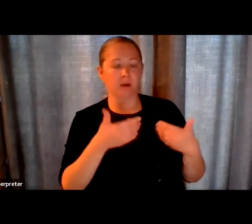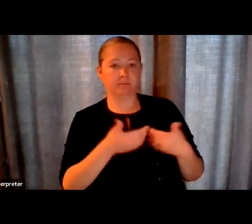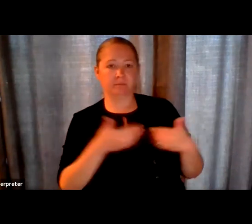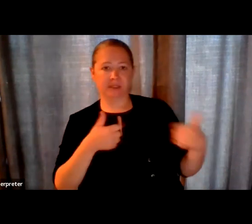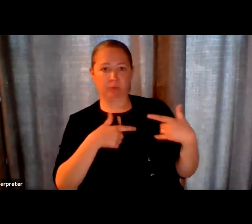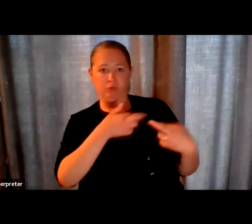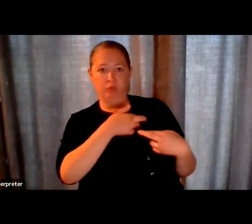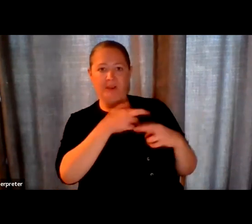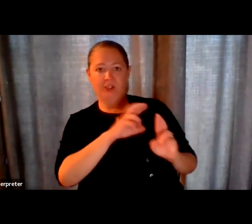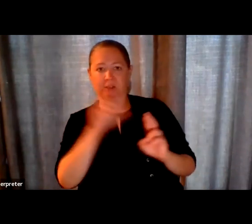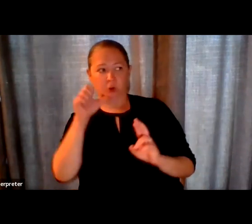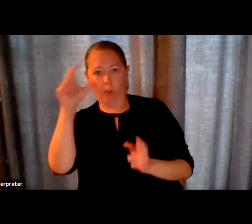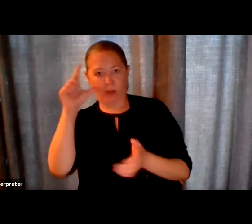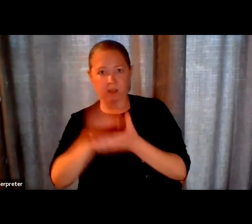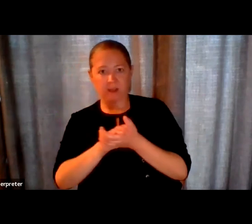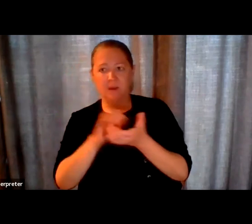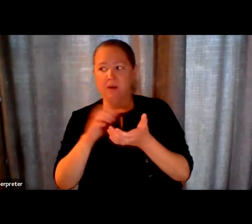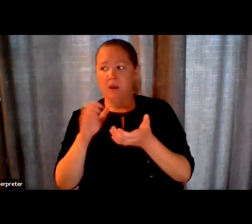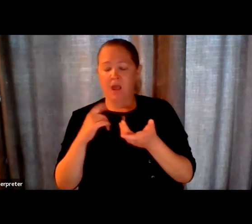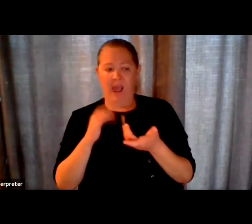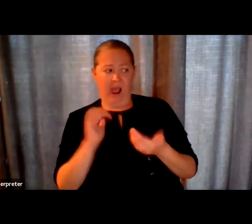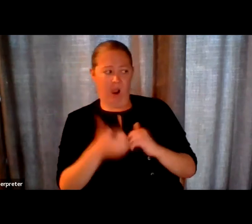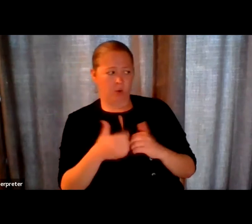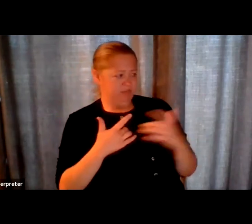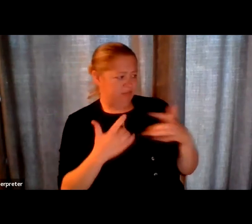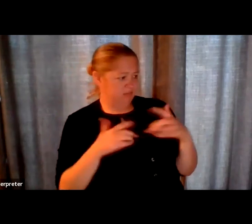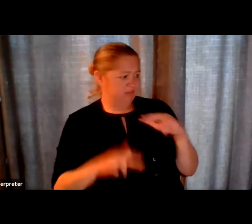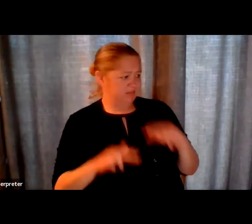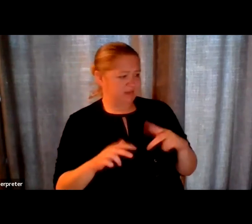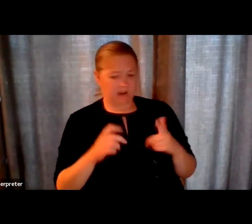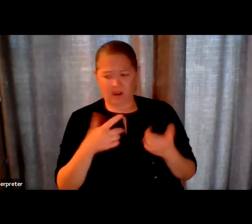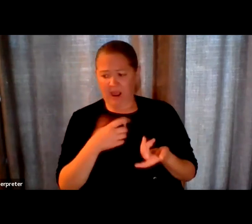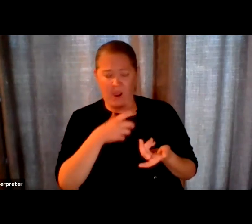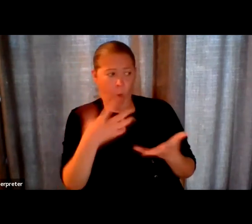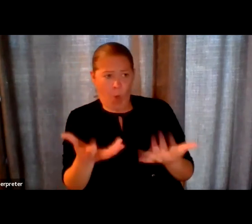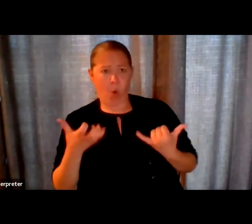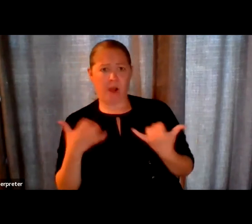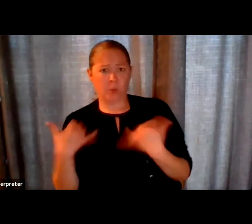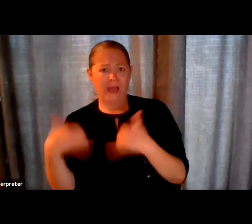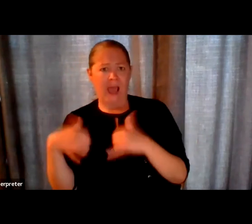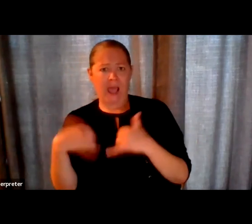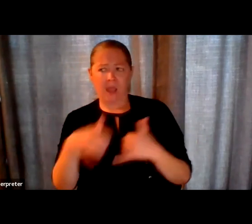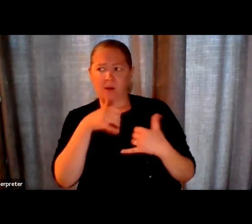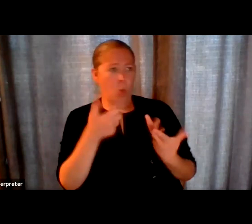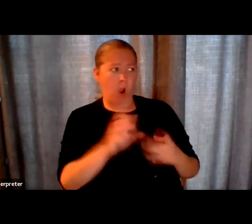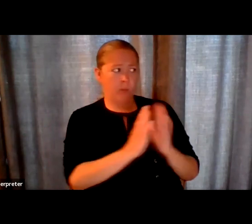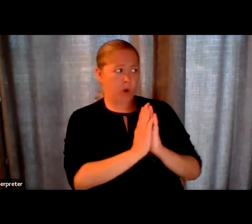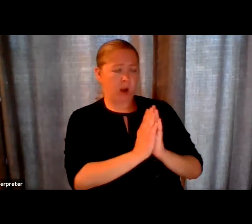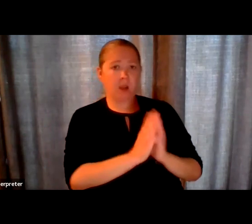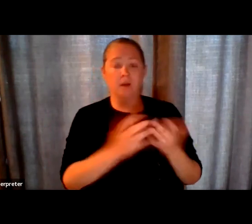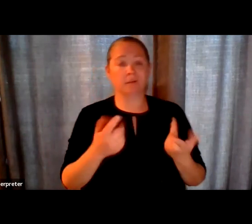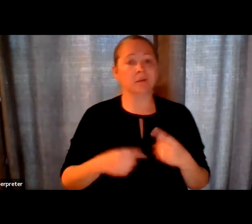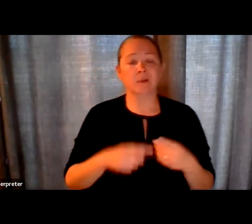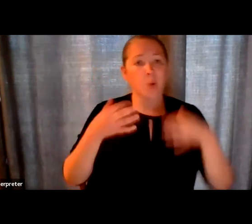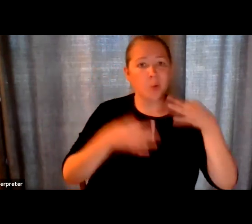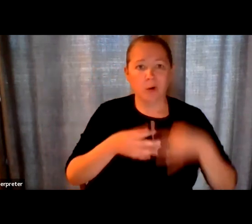worried about, you know, not joining prayer because he wanted to play. The court didn't talk about the Jewish student